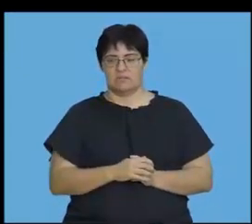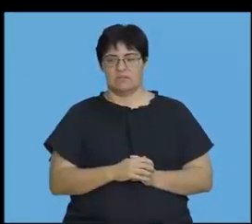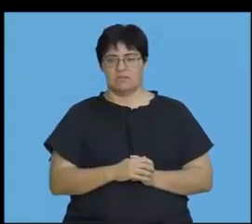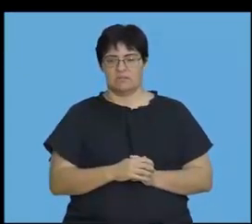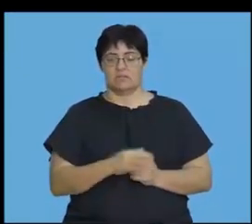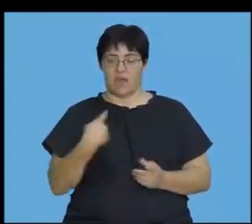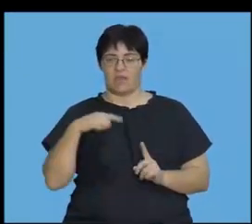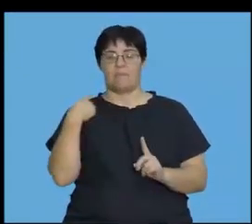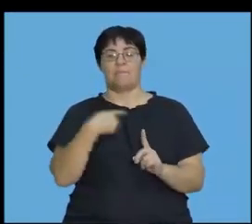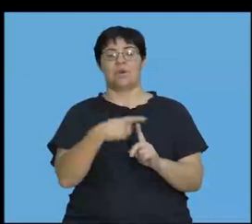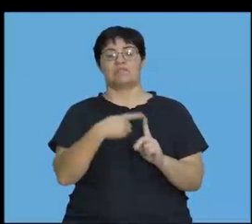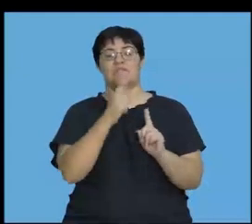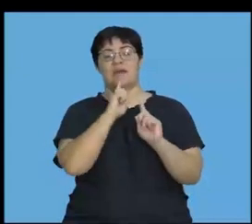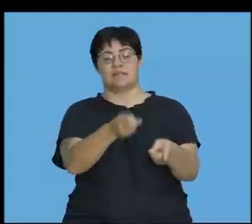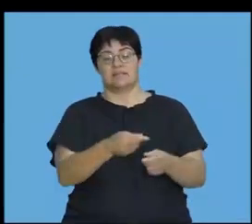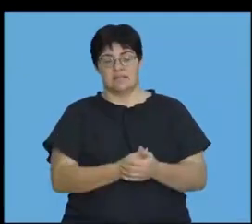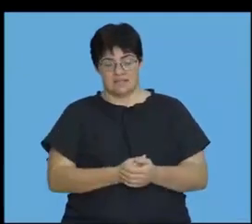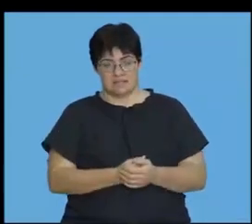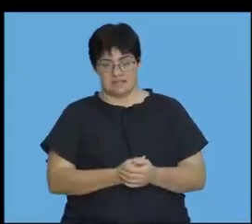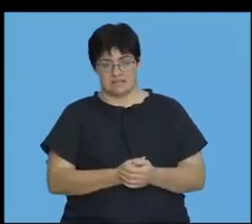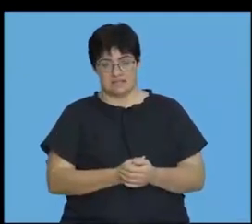we get a positive answer